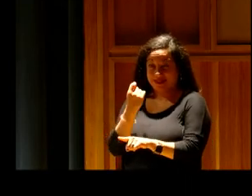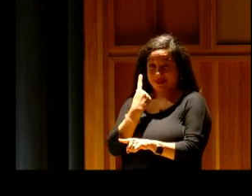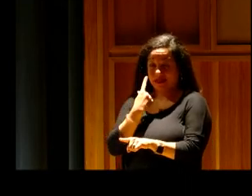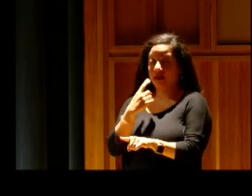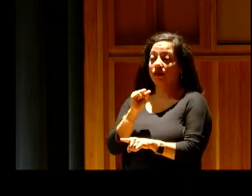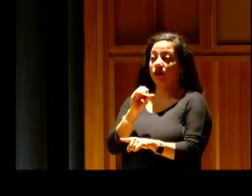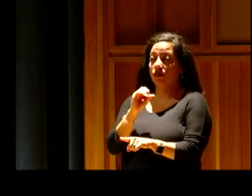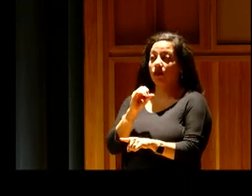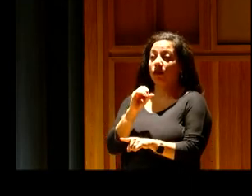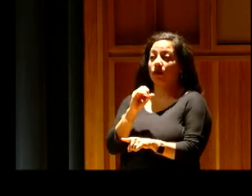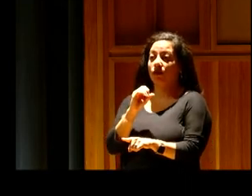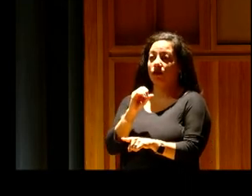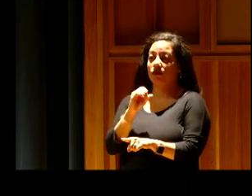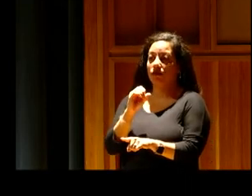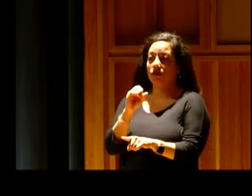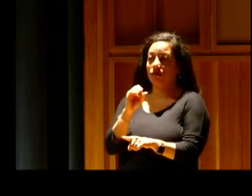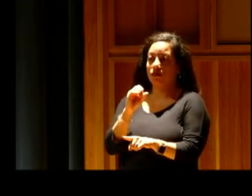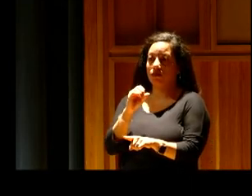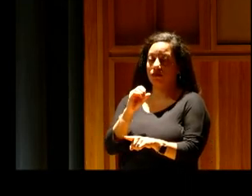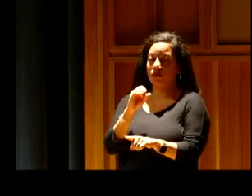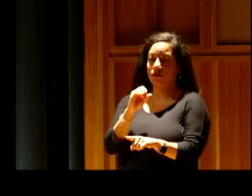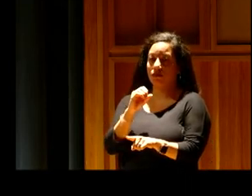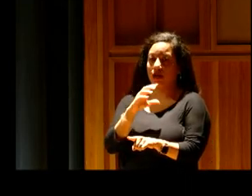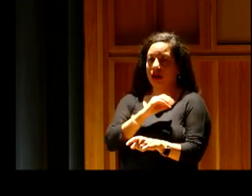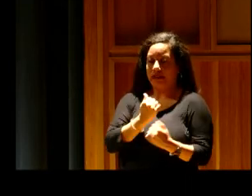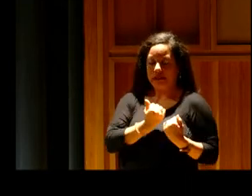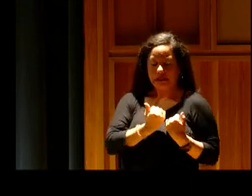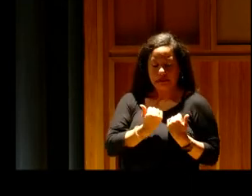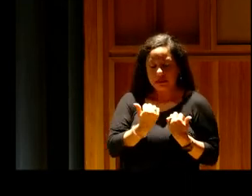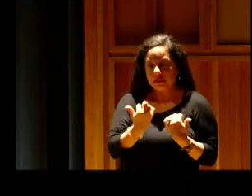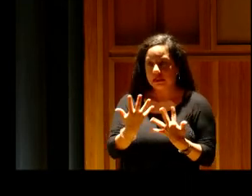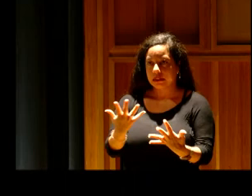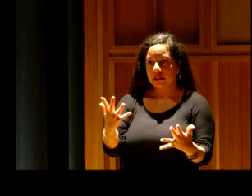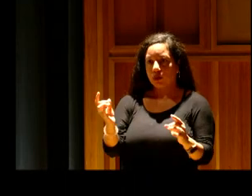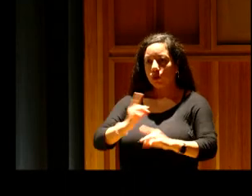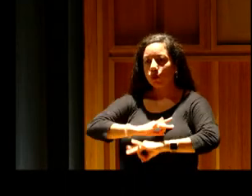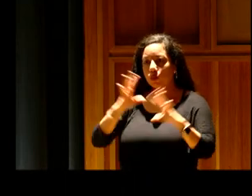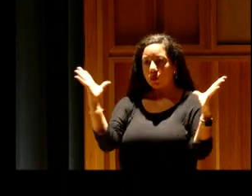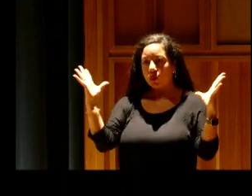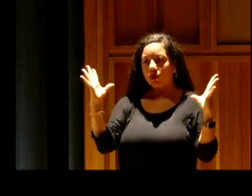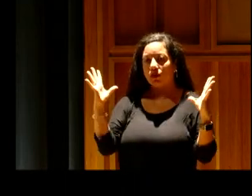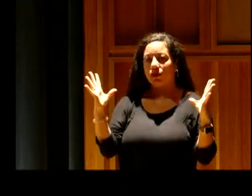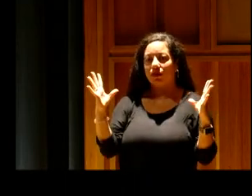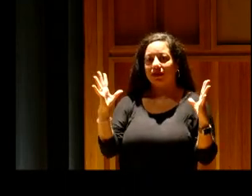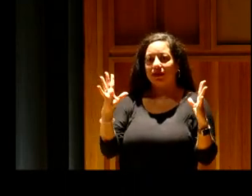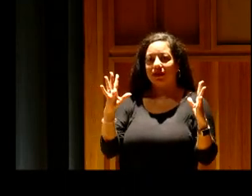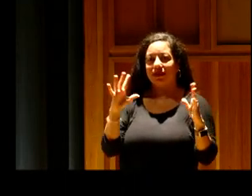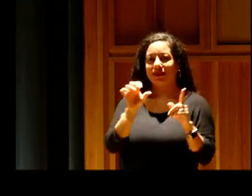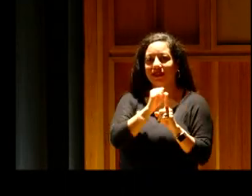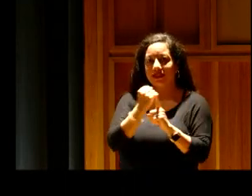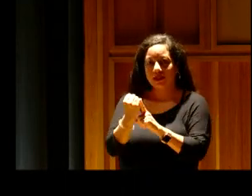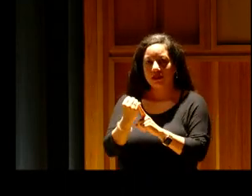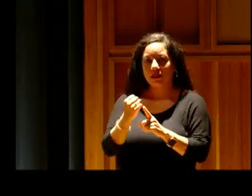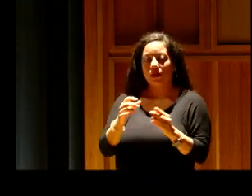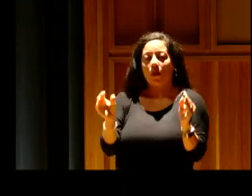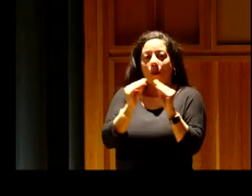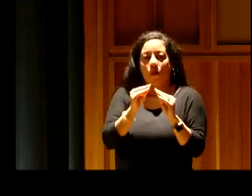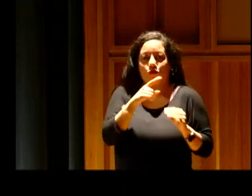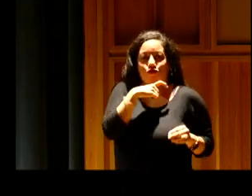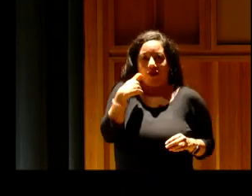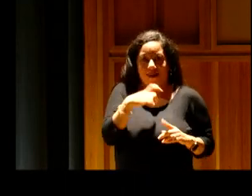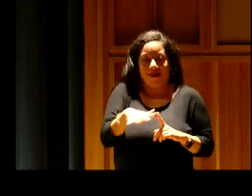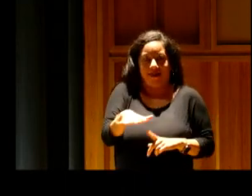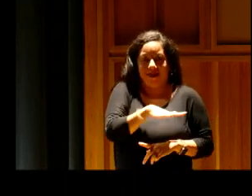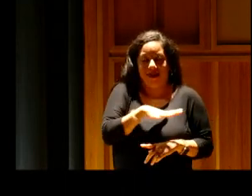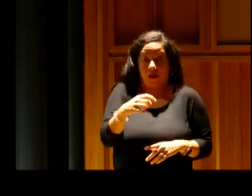And of course, catastrophic wildfires as drier conditions are becoming more uncontrollable, as